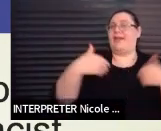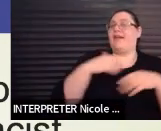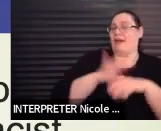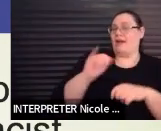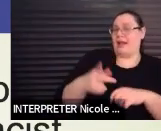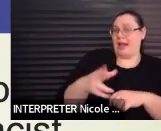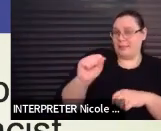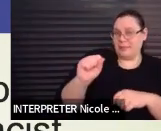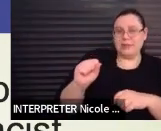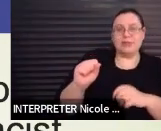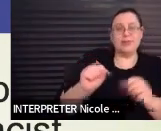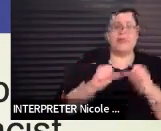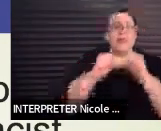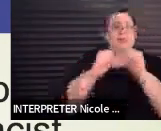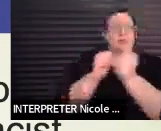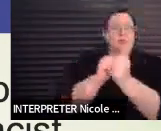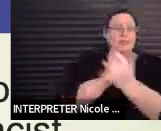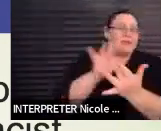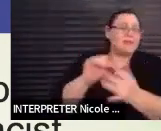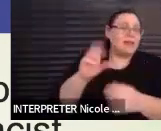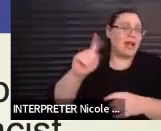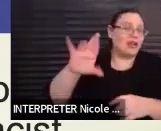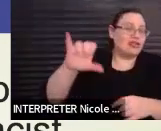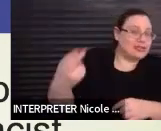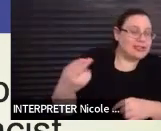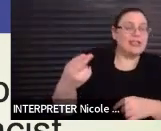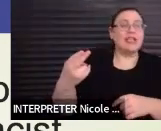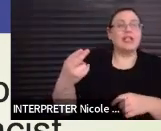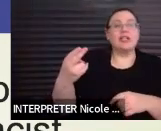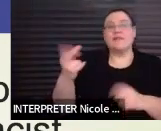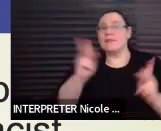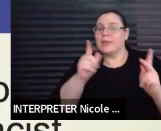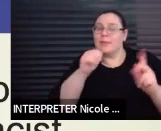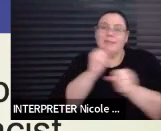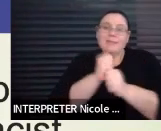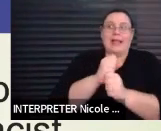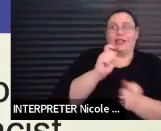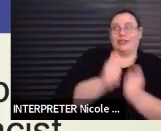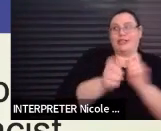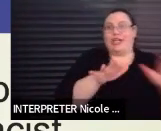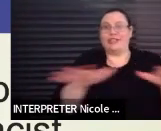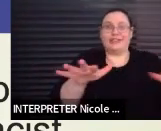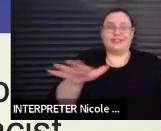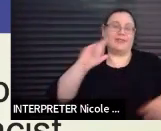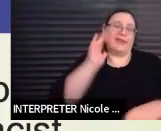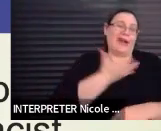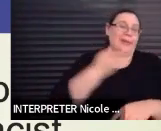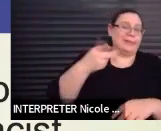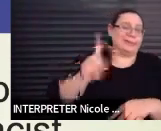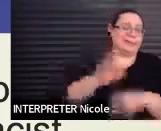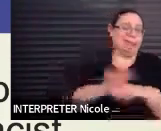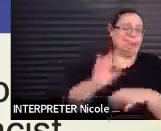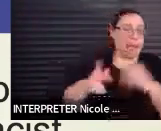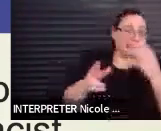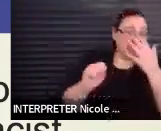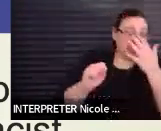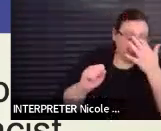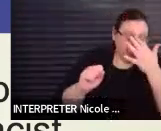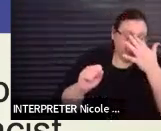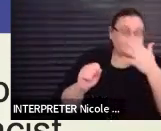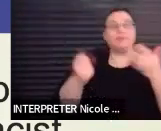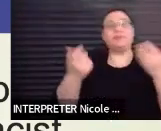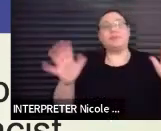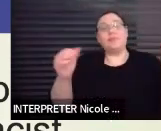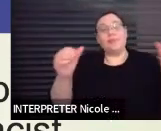just continuing that outreach to the movers and shakers for our PD on campus. And then